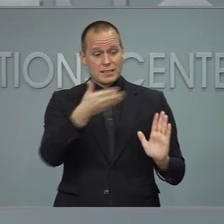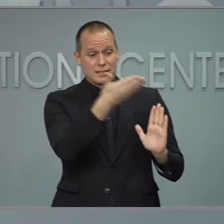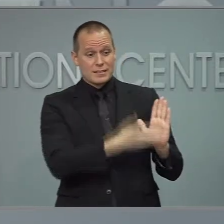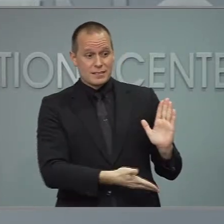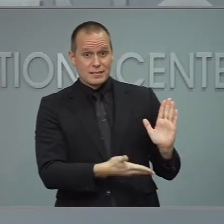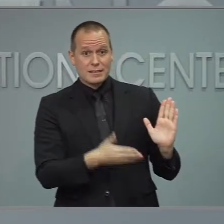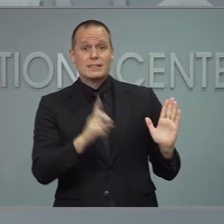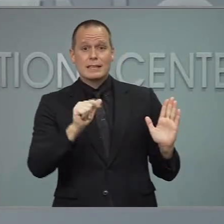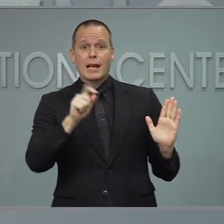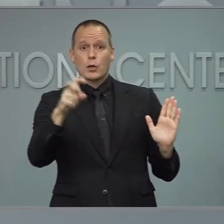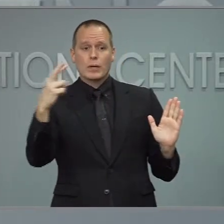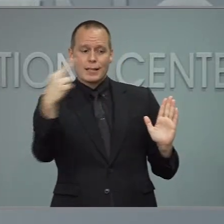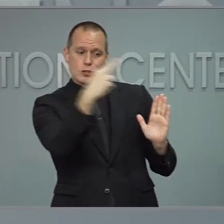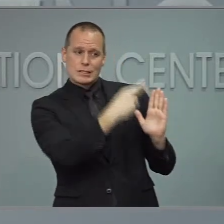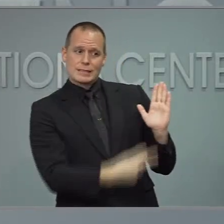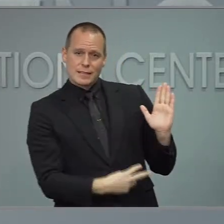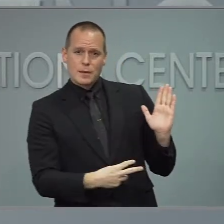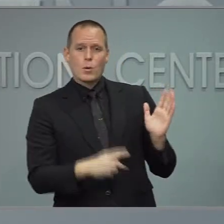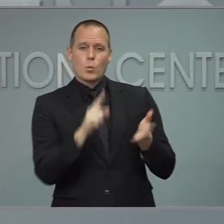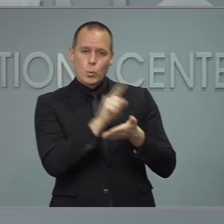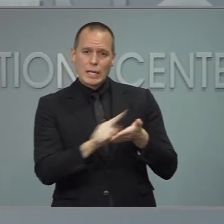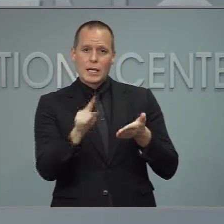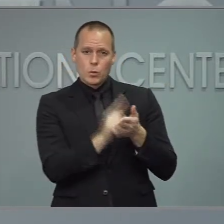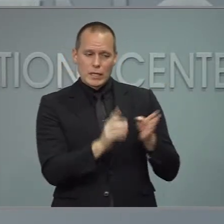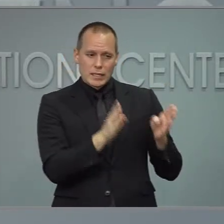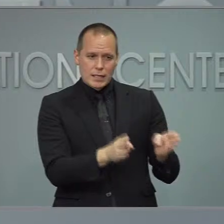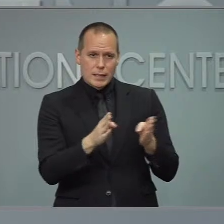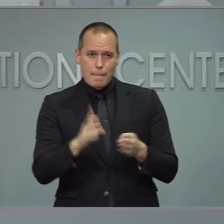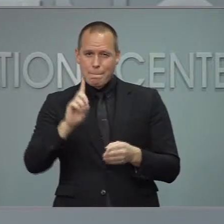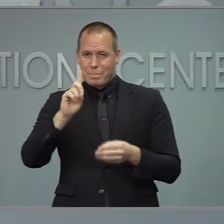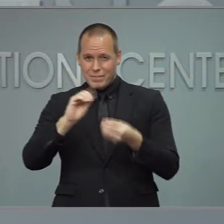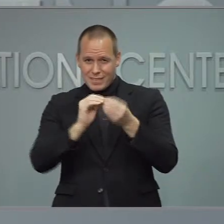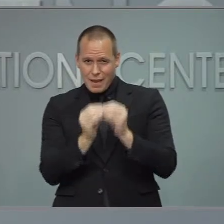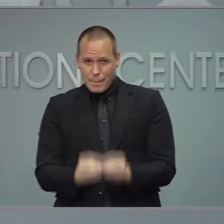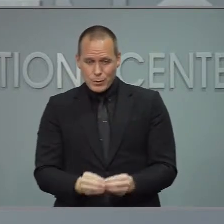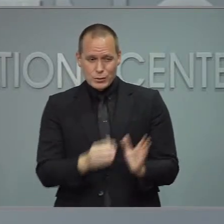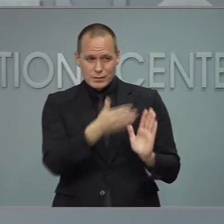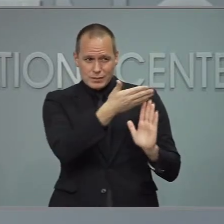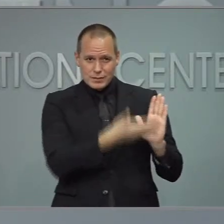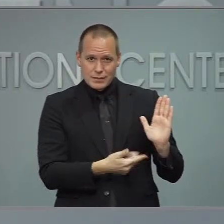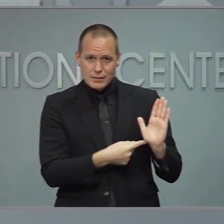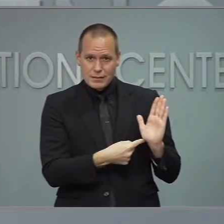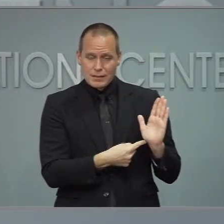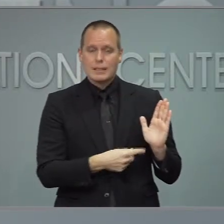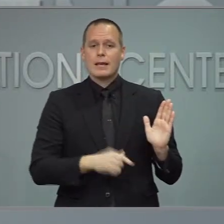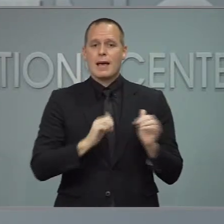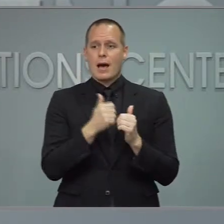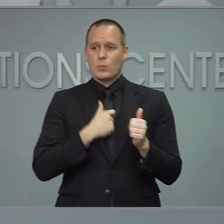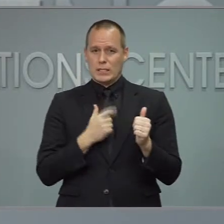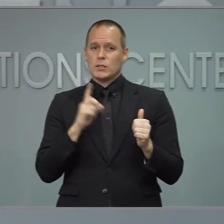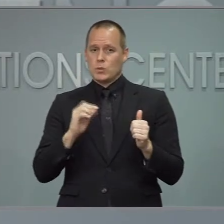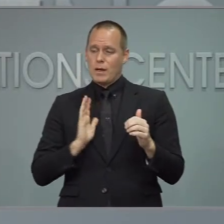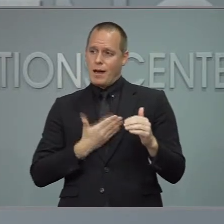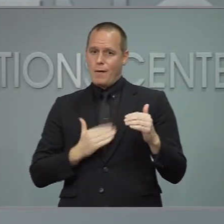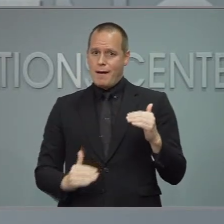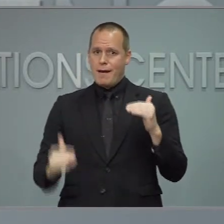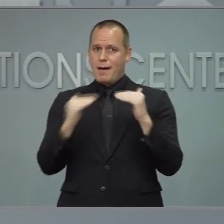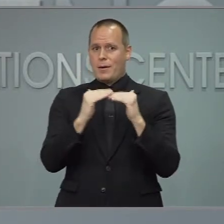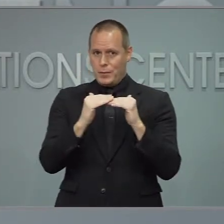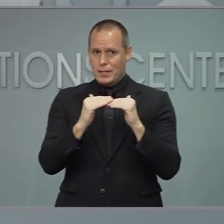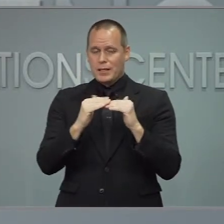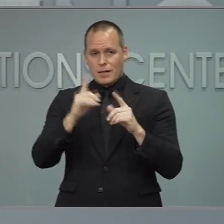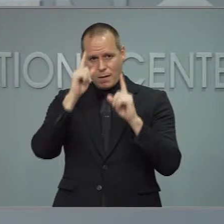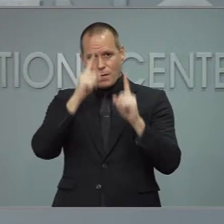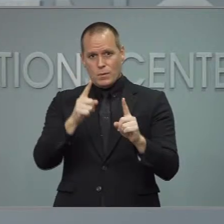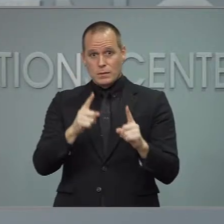will now be able to see week-to-week progress on how we're doing to achieve our equity goals, both at the state level and